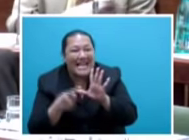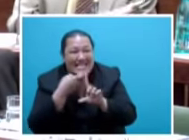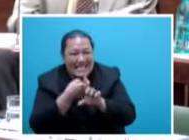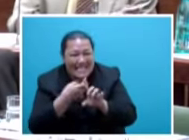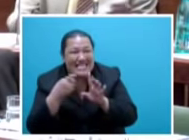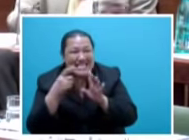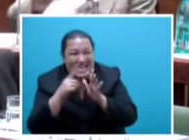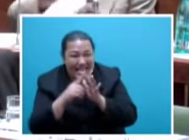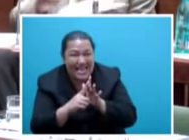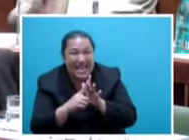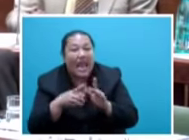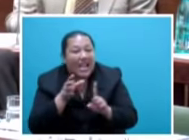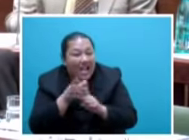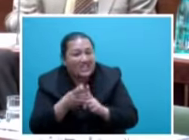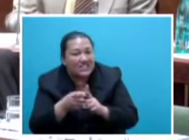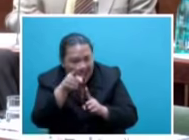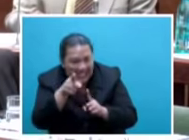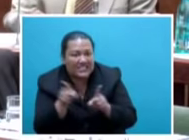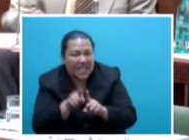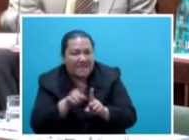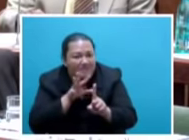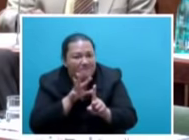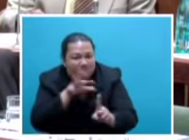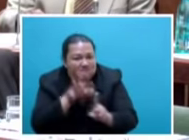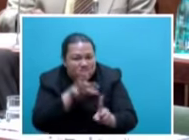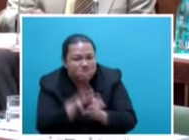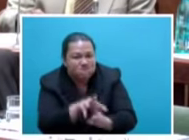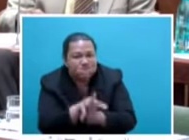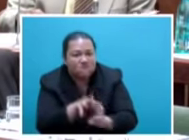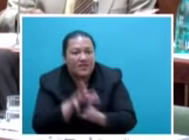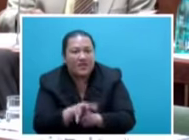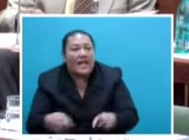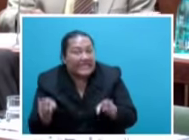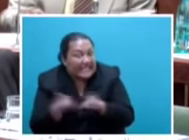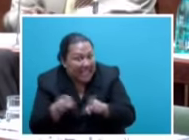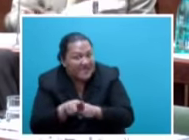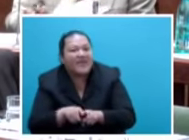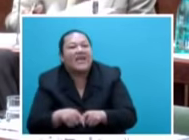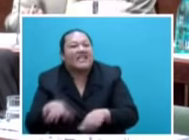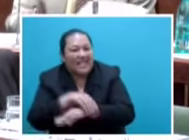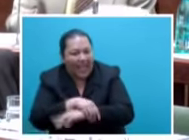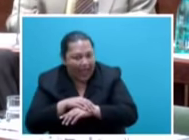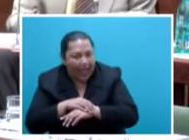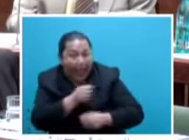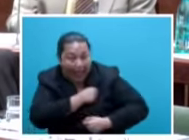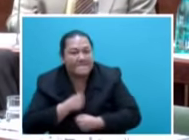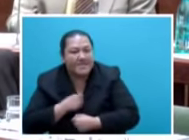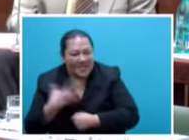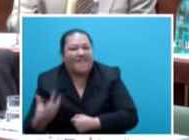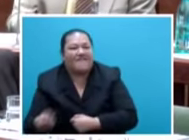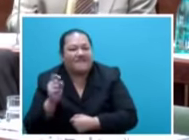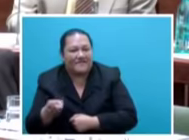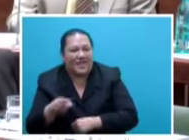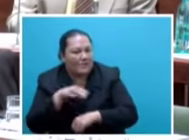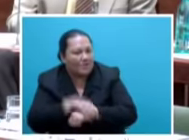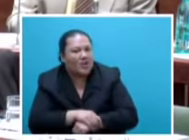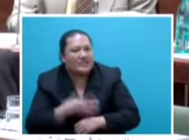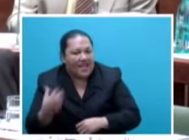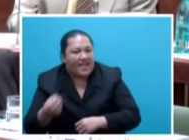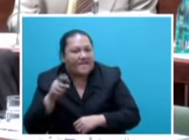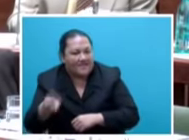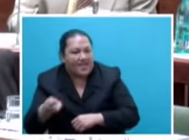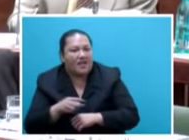Mr. Speaker, the lethal combination between an armed police force and the Mbuturaki culture of violence that is already being practiced. The New Zealand